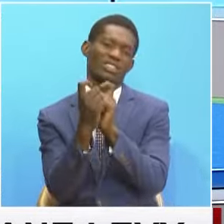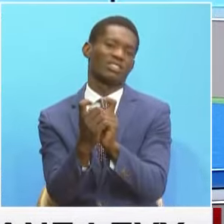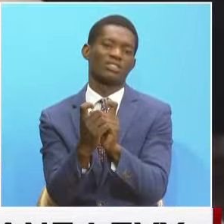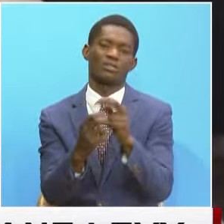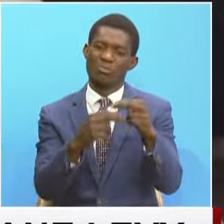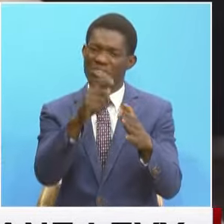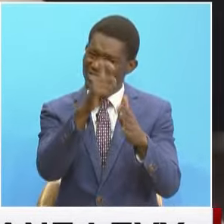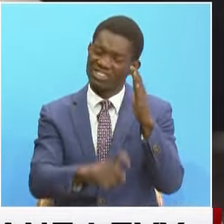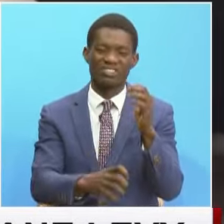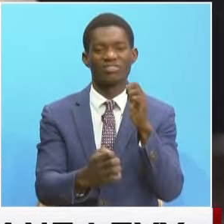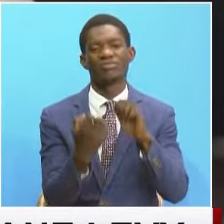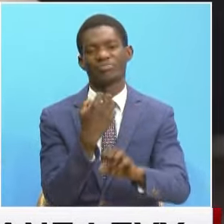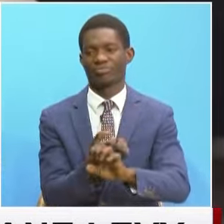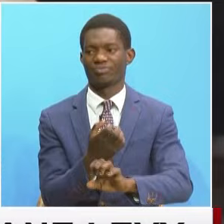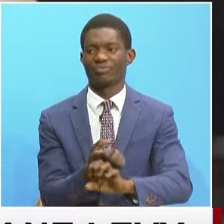report.